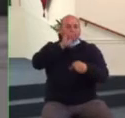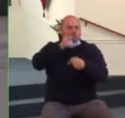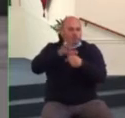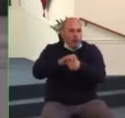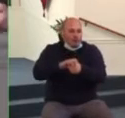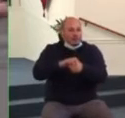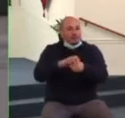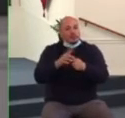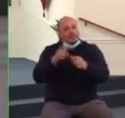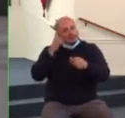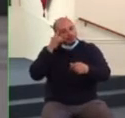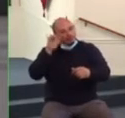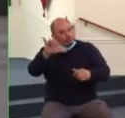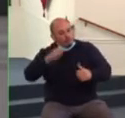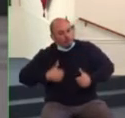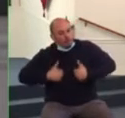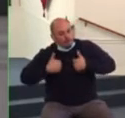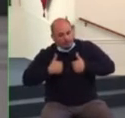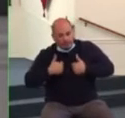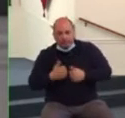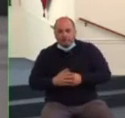we actually save our lives.